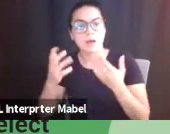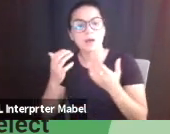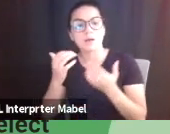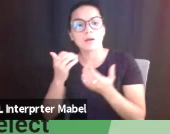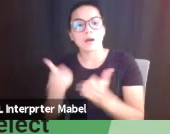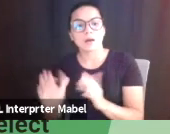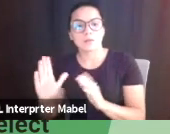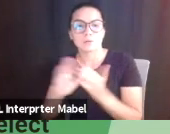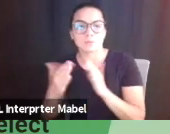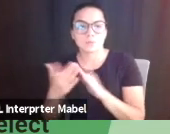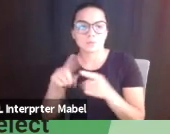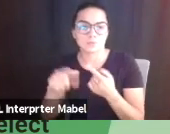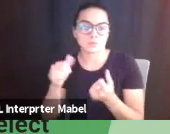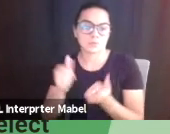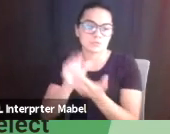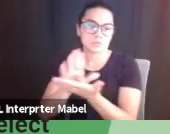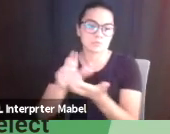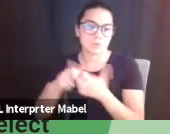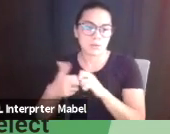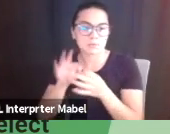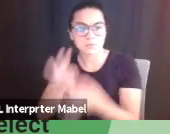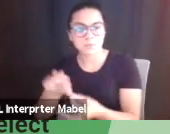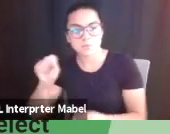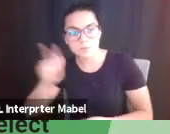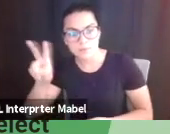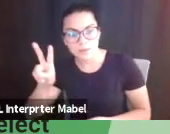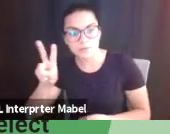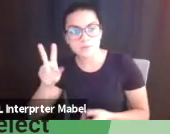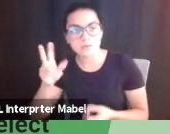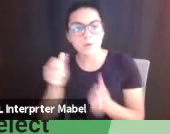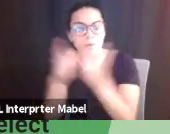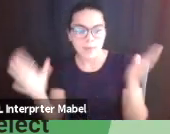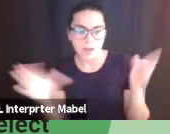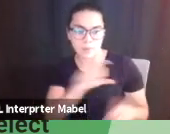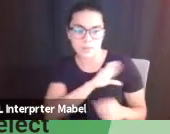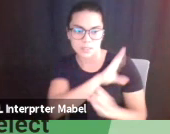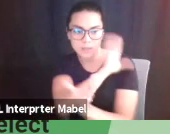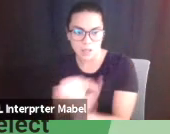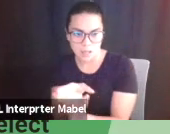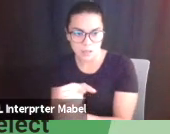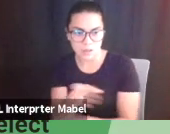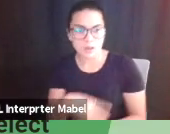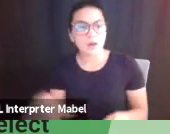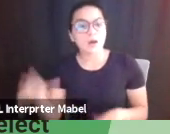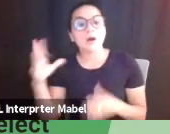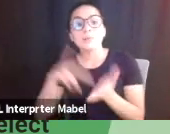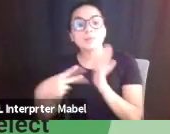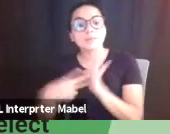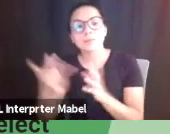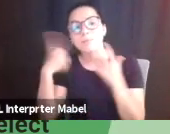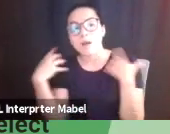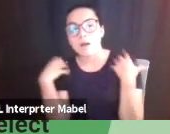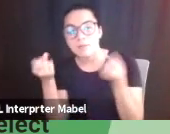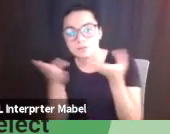police involvement, including mental health services, family and trauma-informed counseling, and